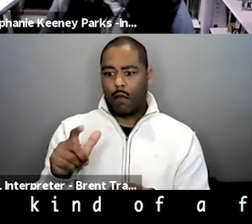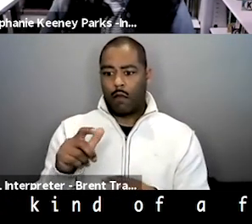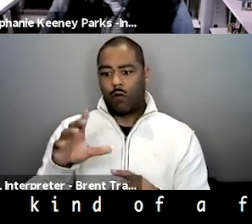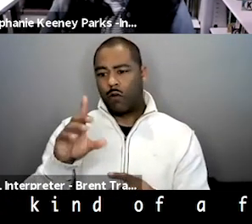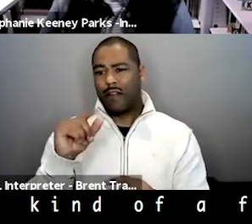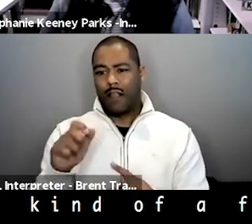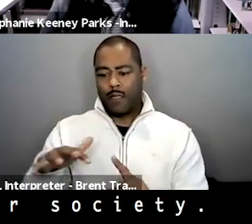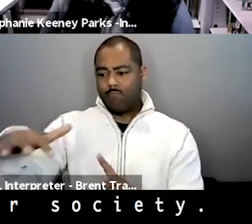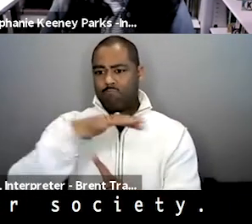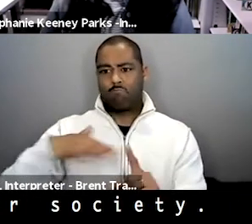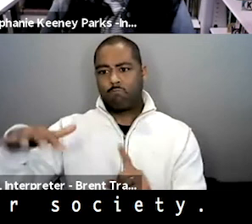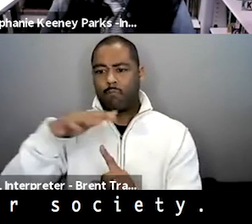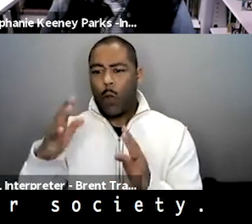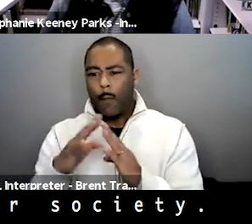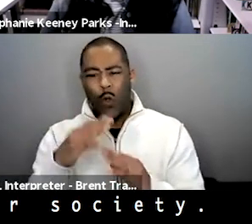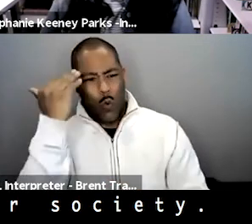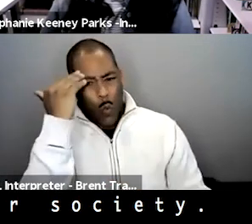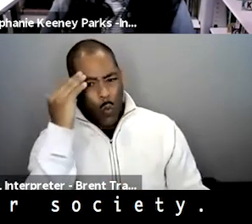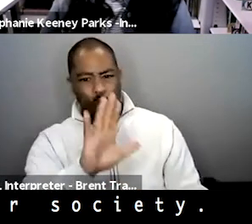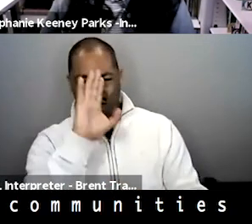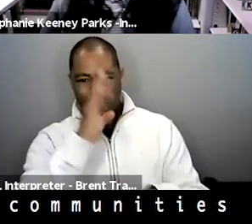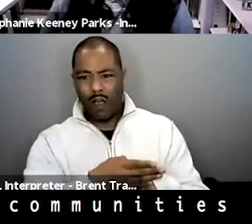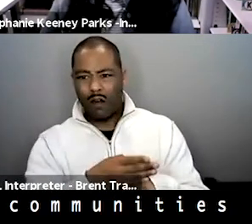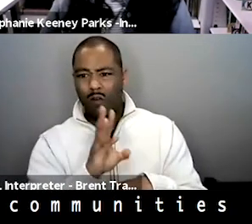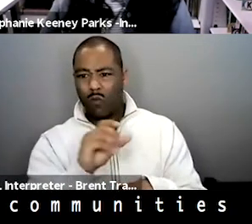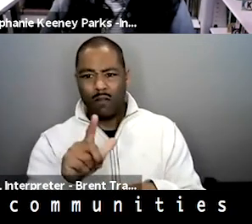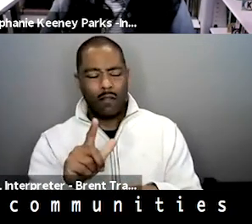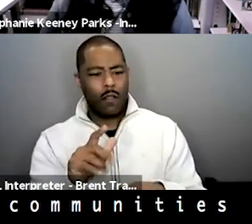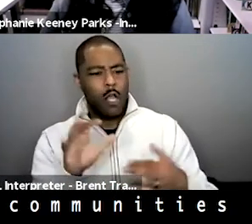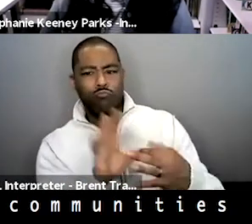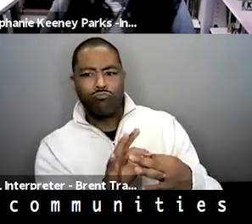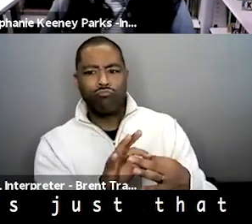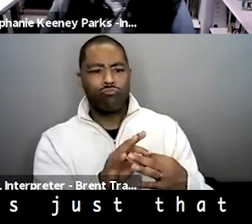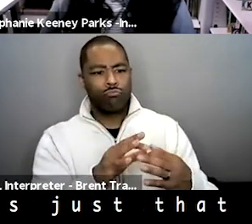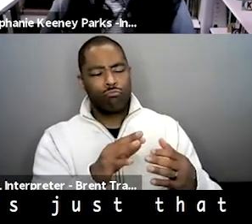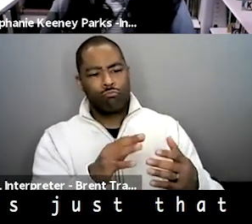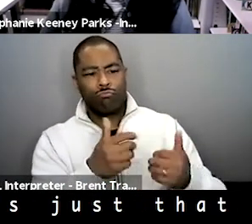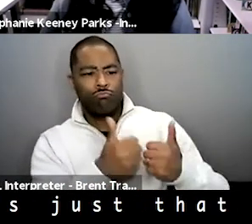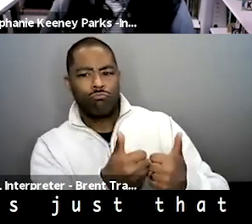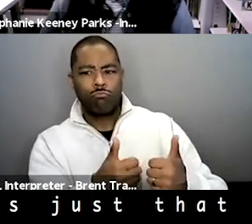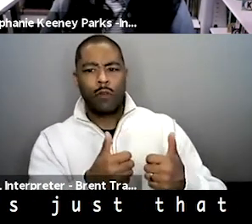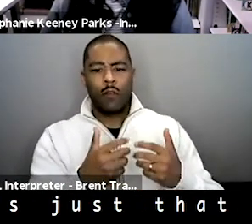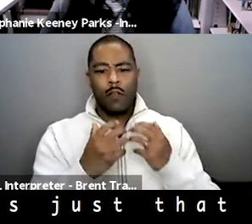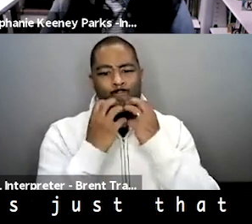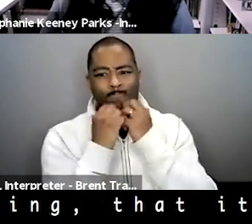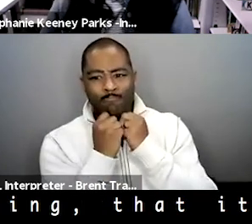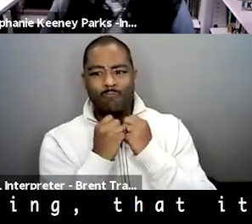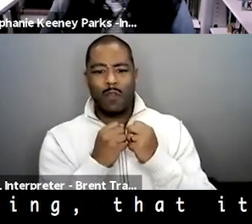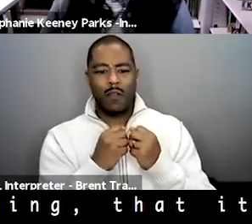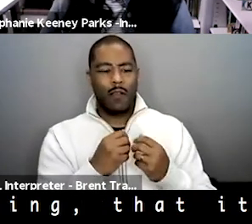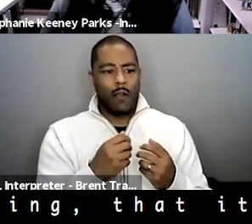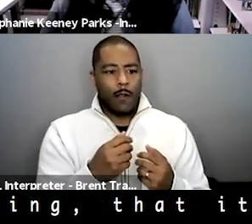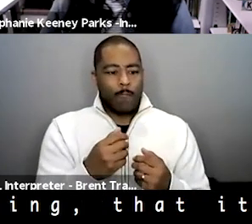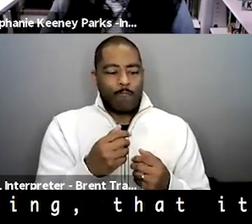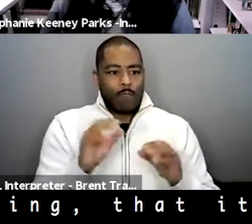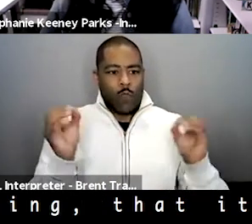we need to bring that kind of a feeling into larger society. It's not even micro